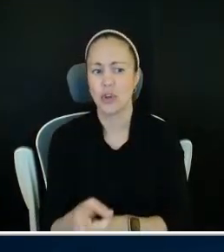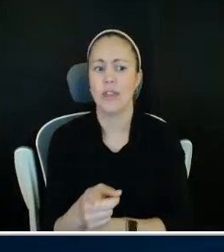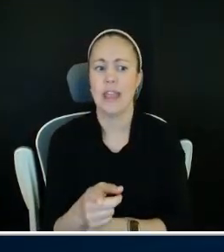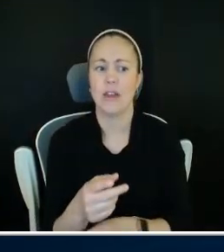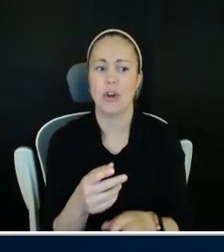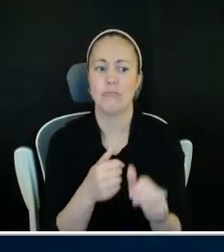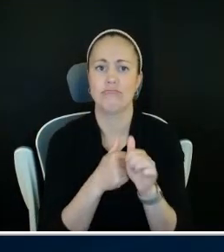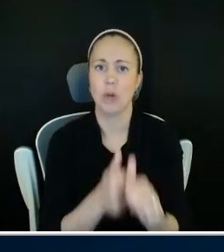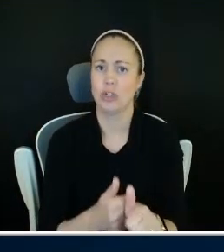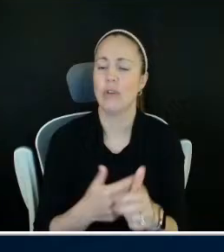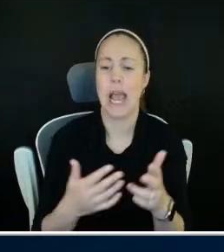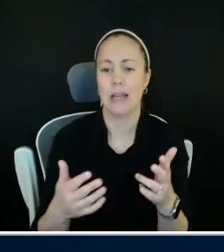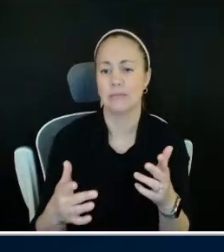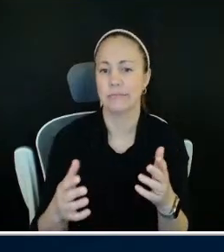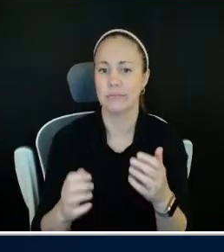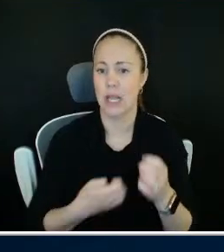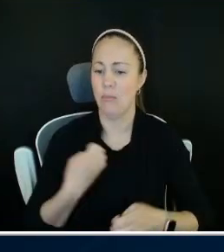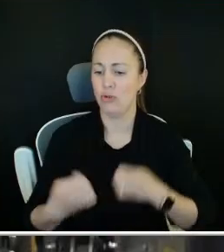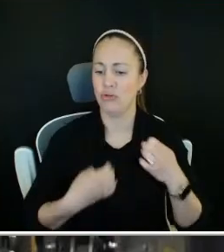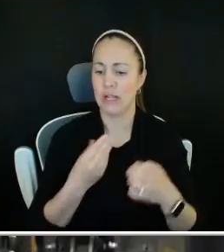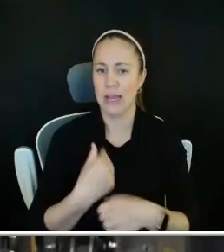their spirits up?